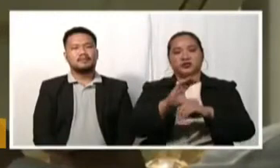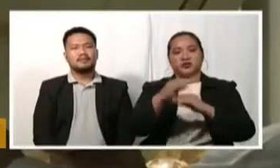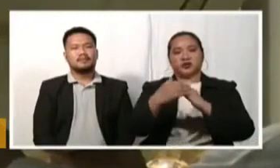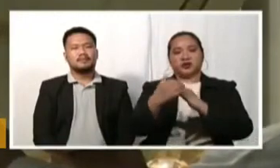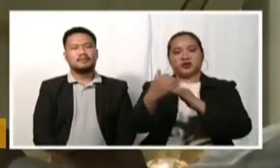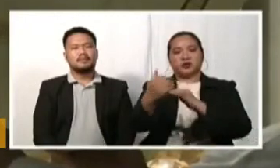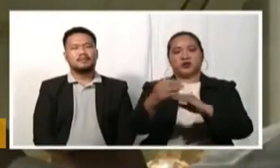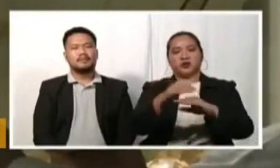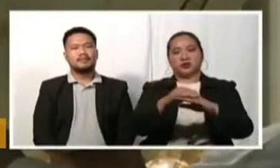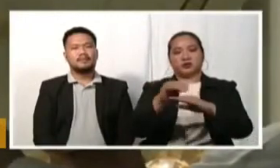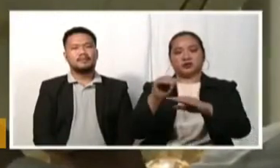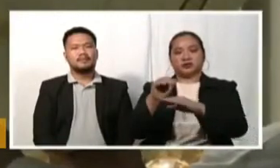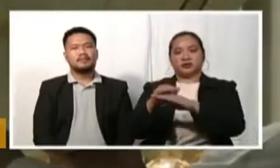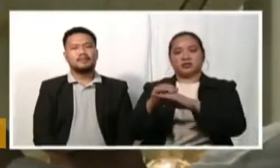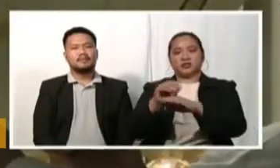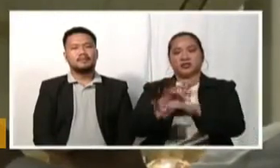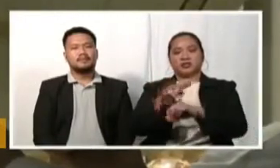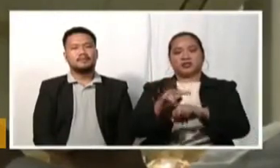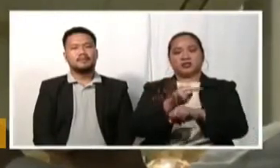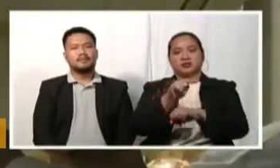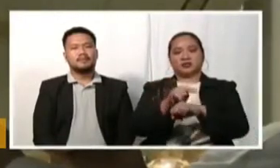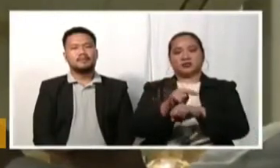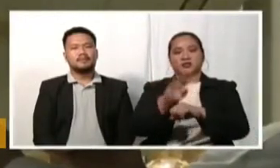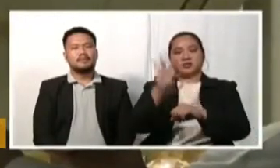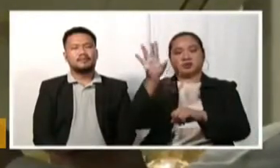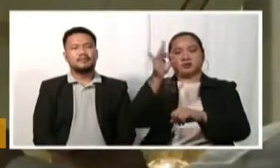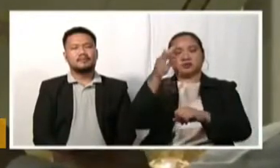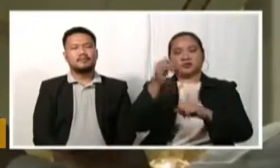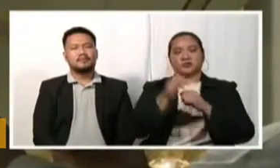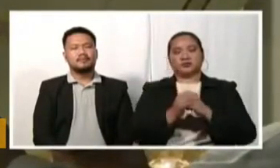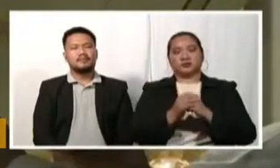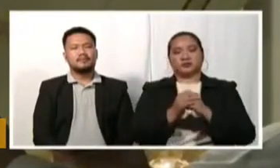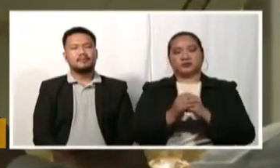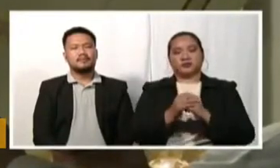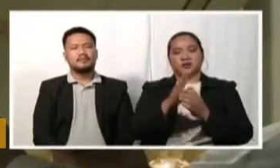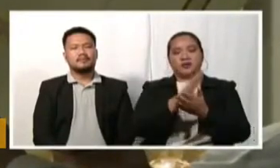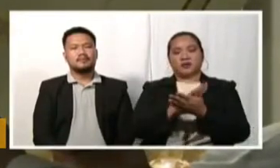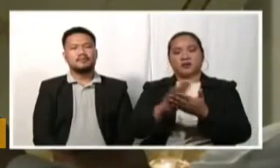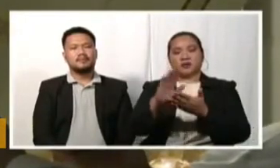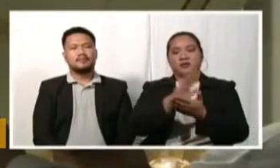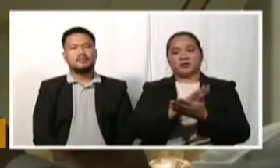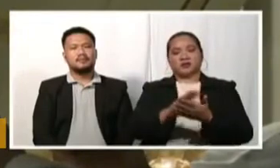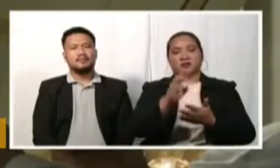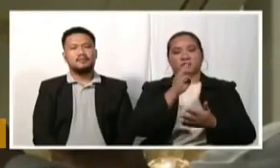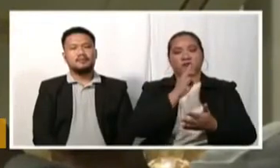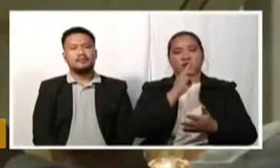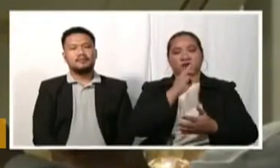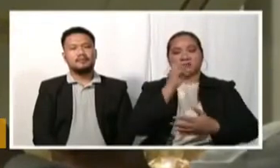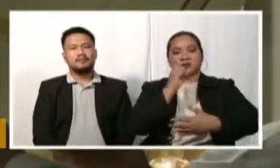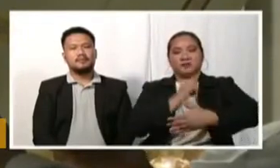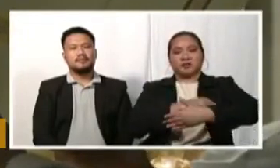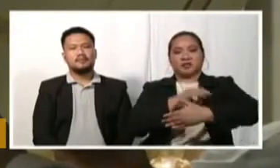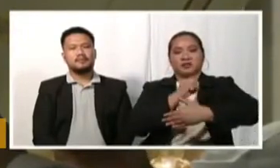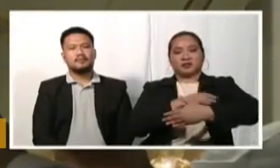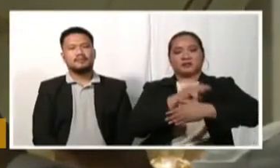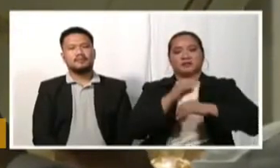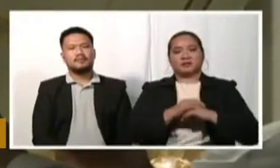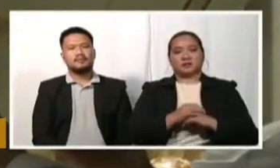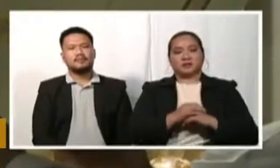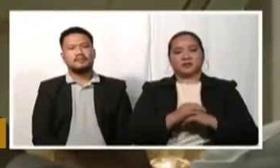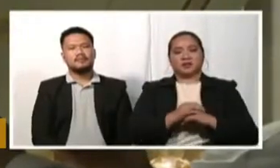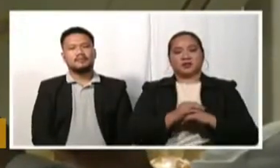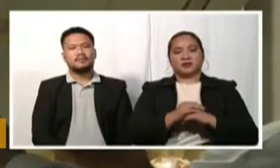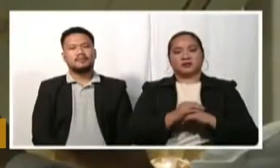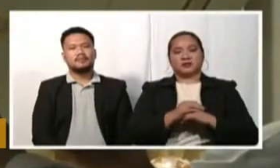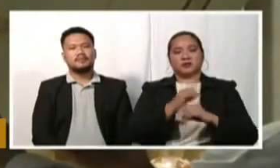the nations, graciously grant that those you wash clean in the waters of baptism, the